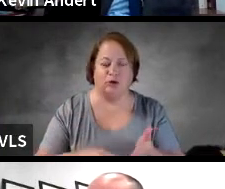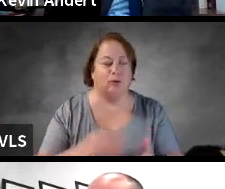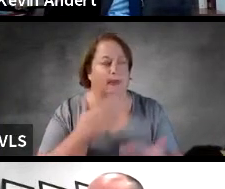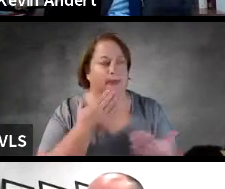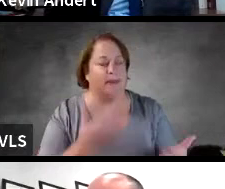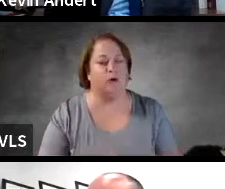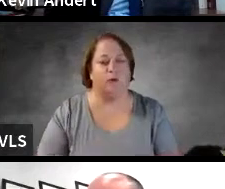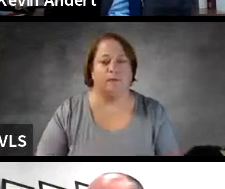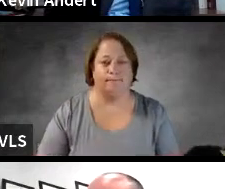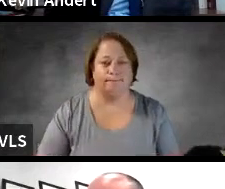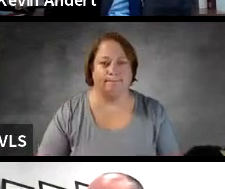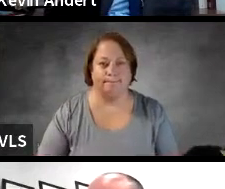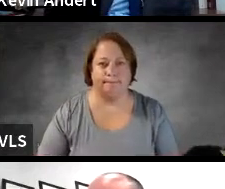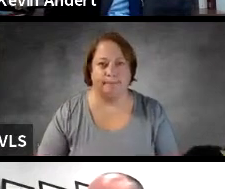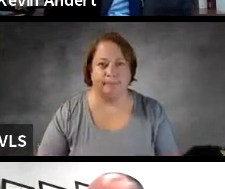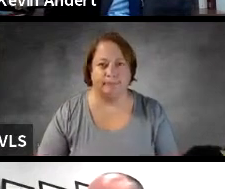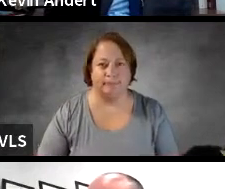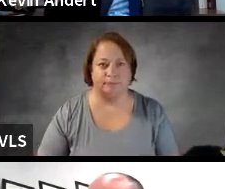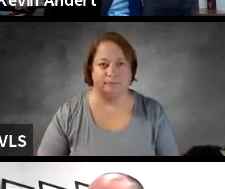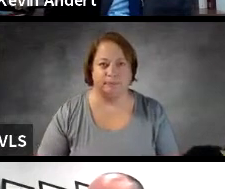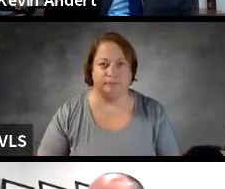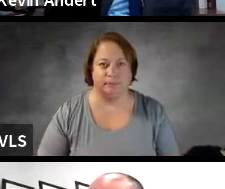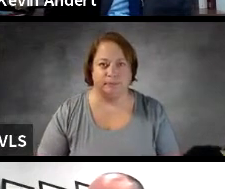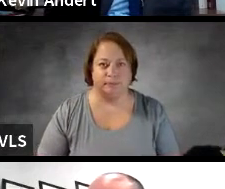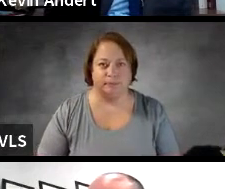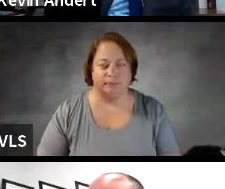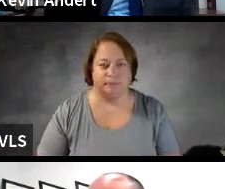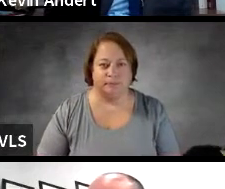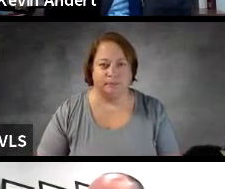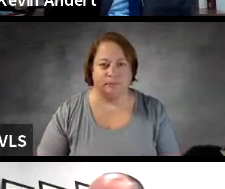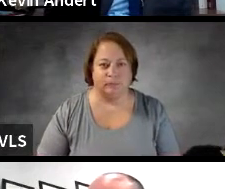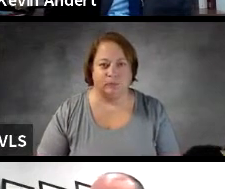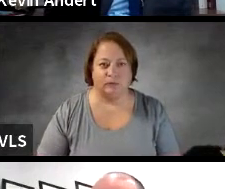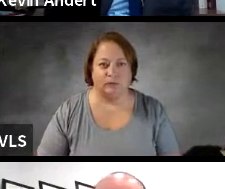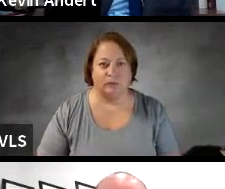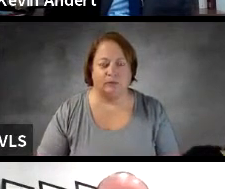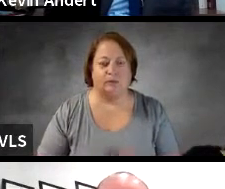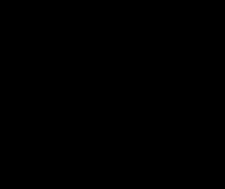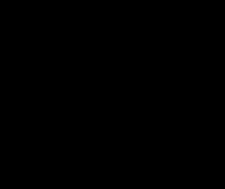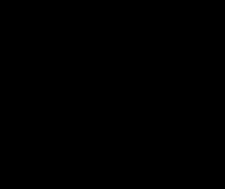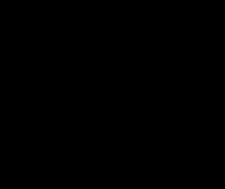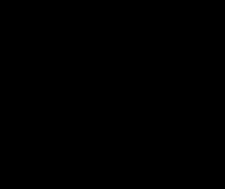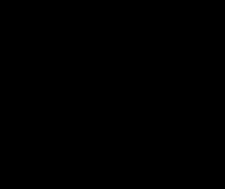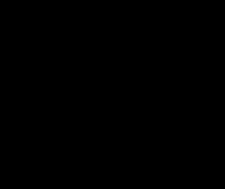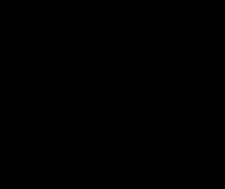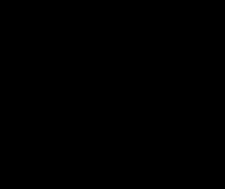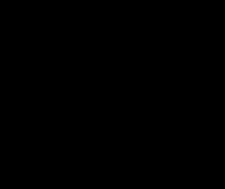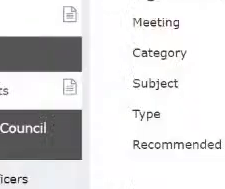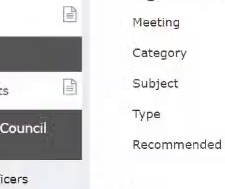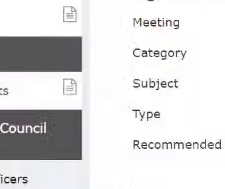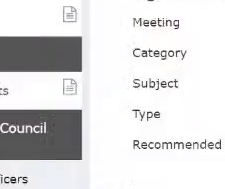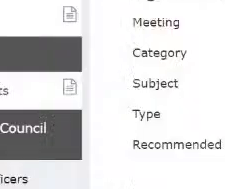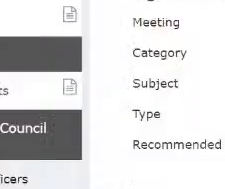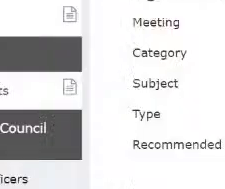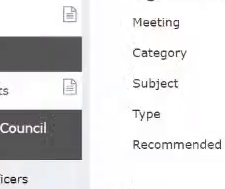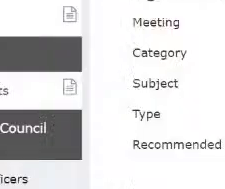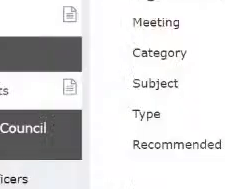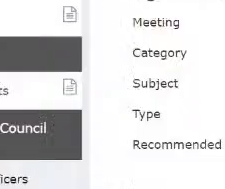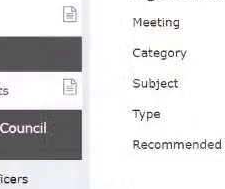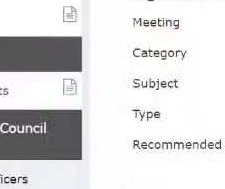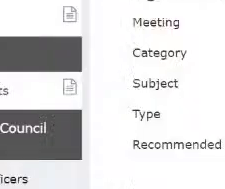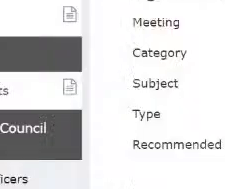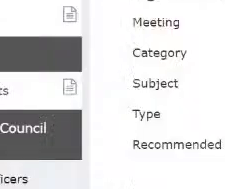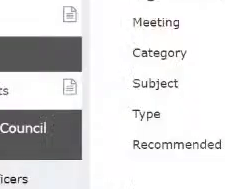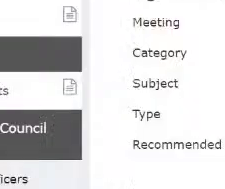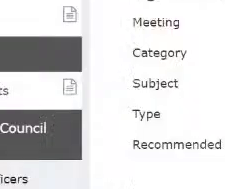Thank you. Mm-hmm. Thank you. Mm-hmm. This takes us to agenda item 7.01, the governing